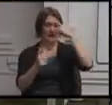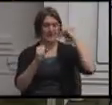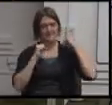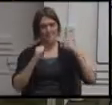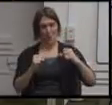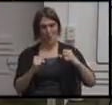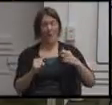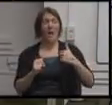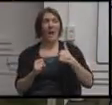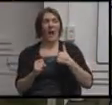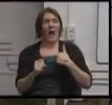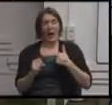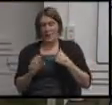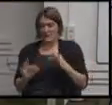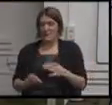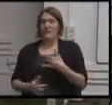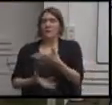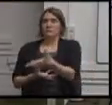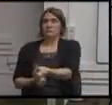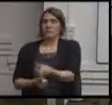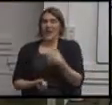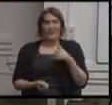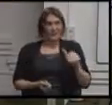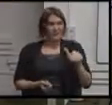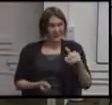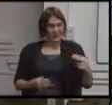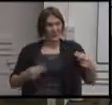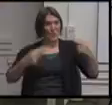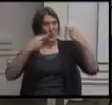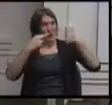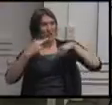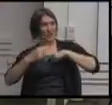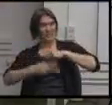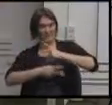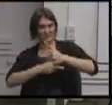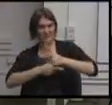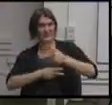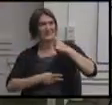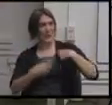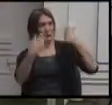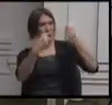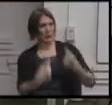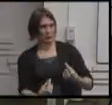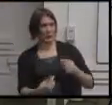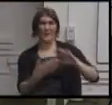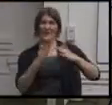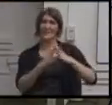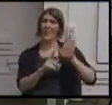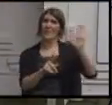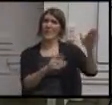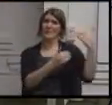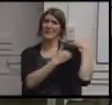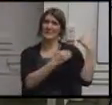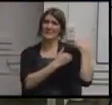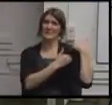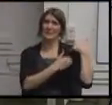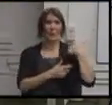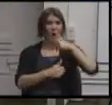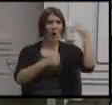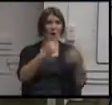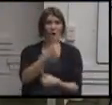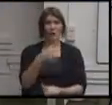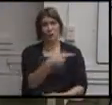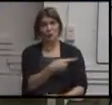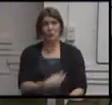board members to go along and say, listen, we need oversight here from the town. That is, we're your